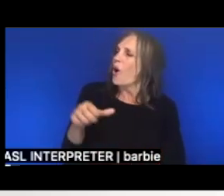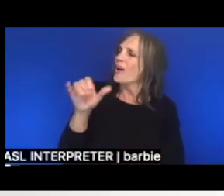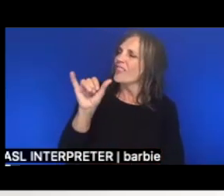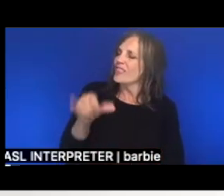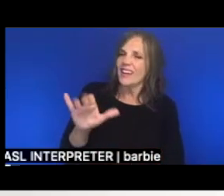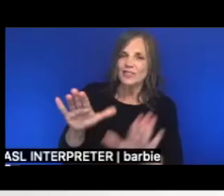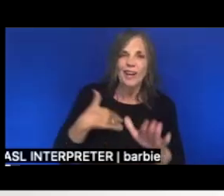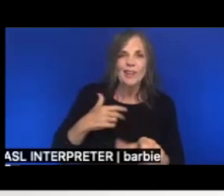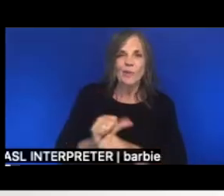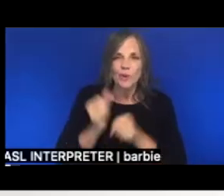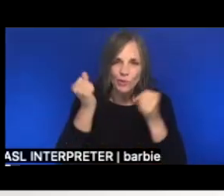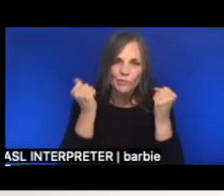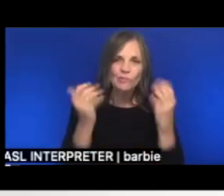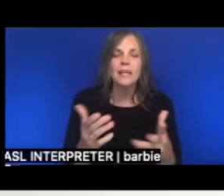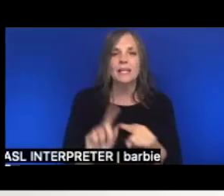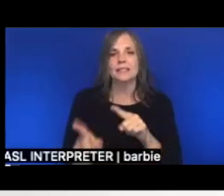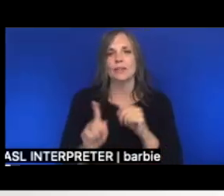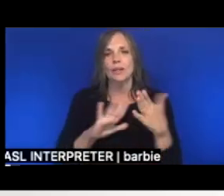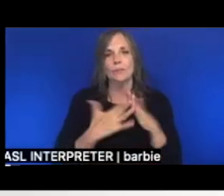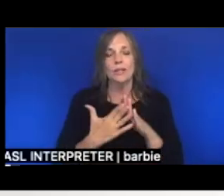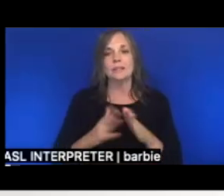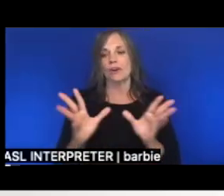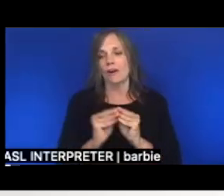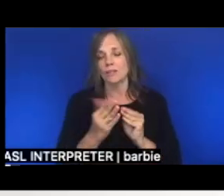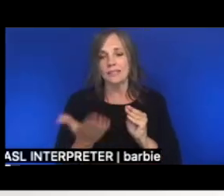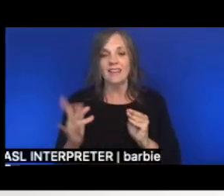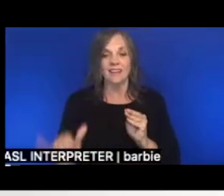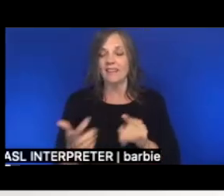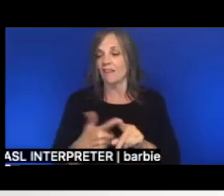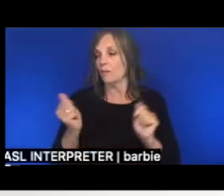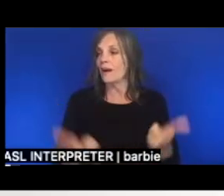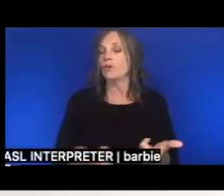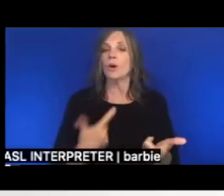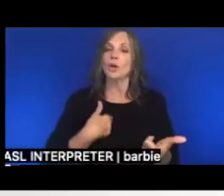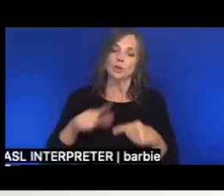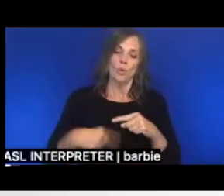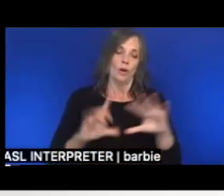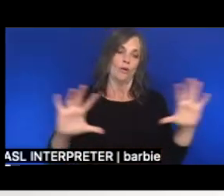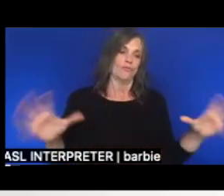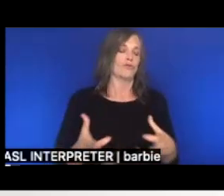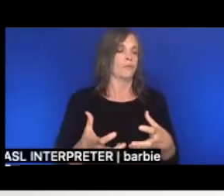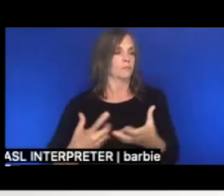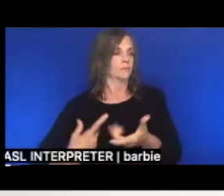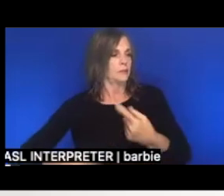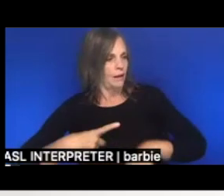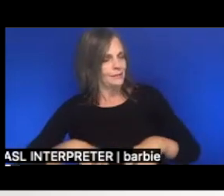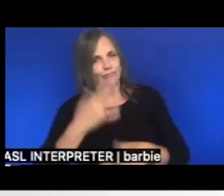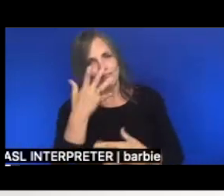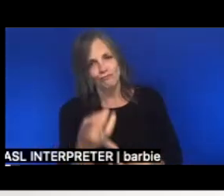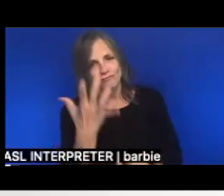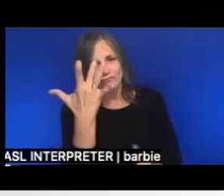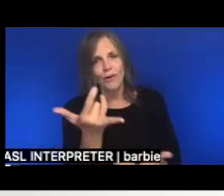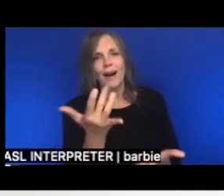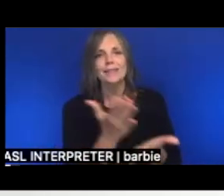of communities at conferences and things like that come from Yeah. everywhere. And so when our group signs, it's interesting because some